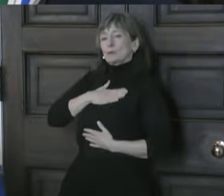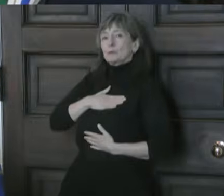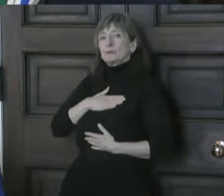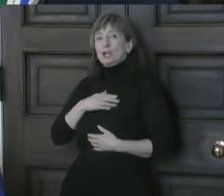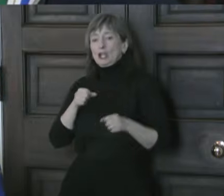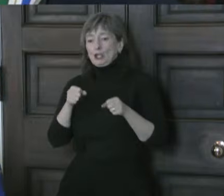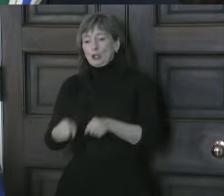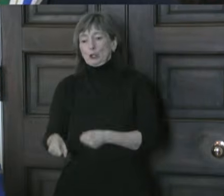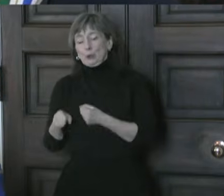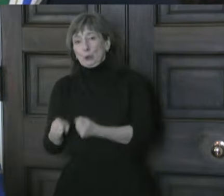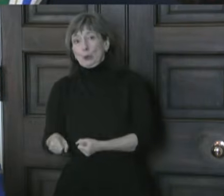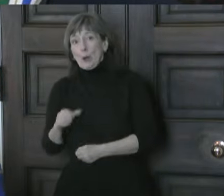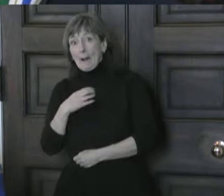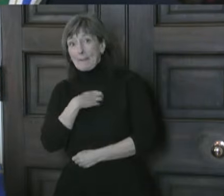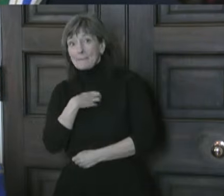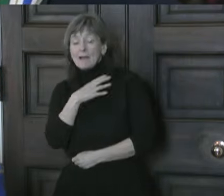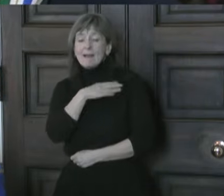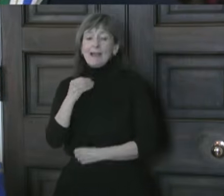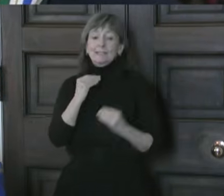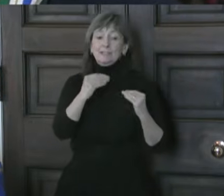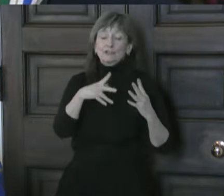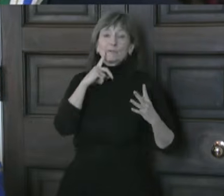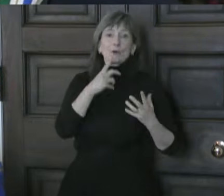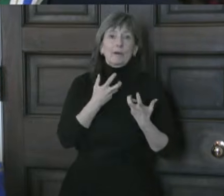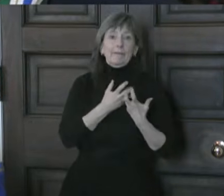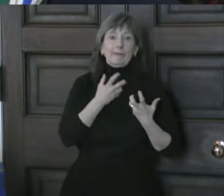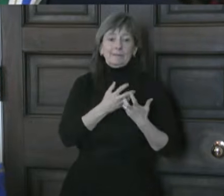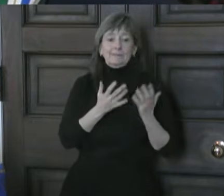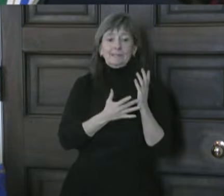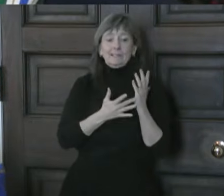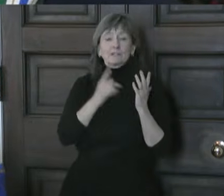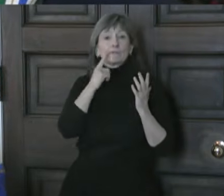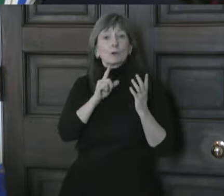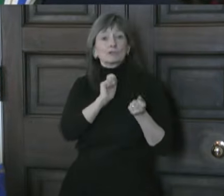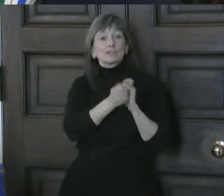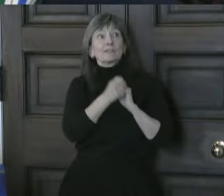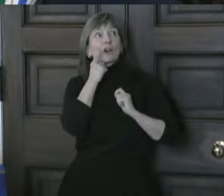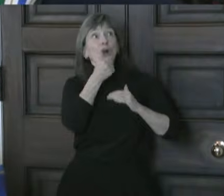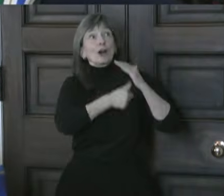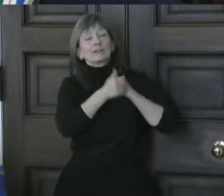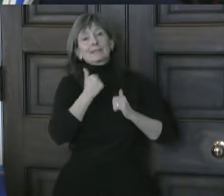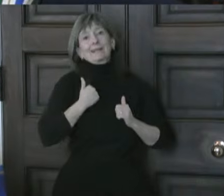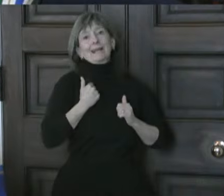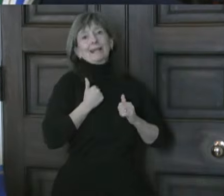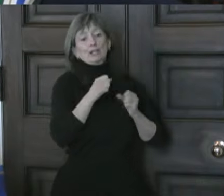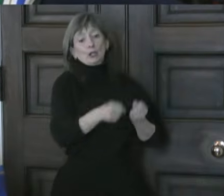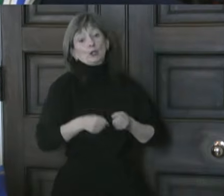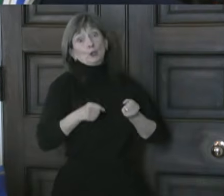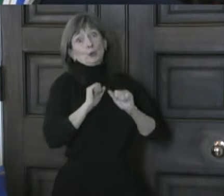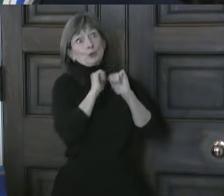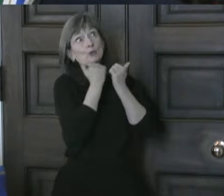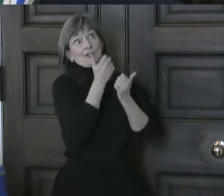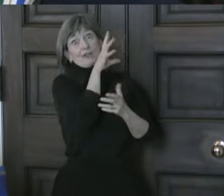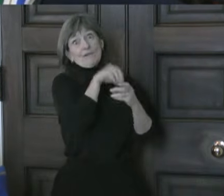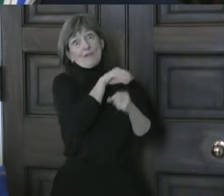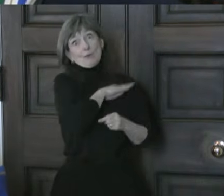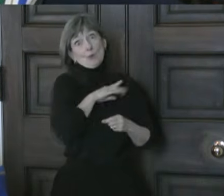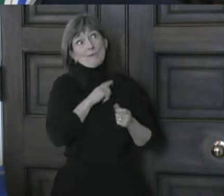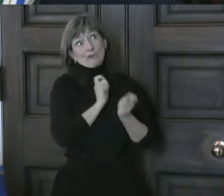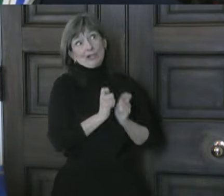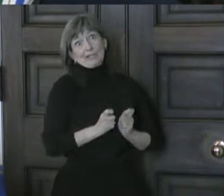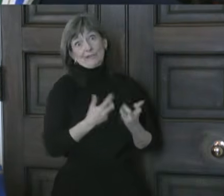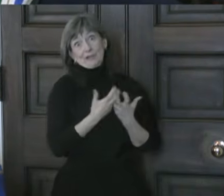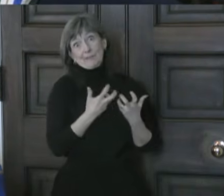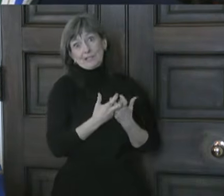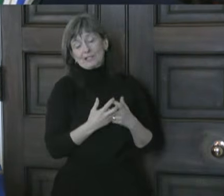an instructor with training in adapted techniques under the Canadian Recreational Canoe Association. Over the